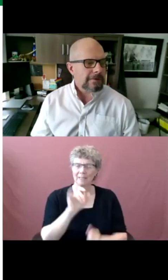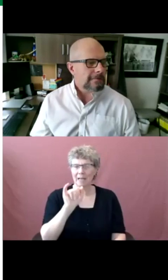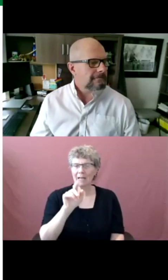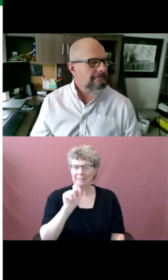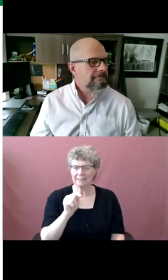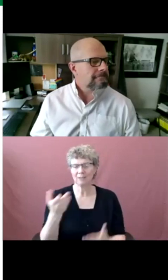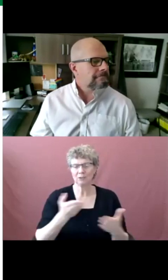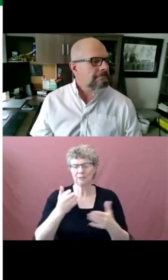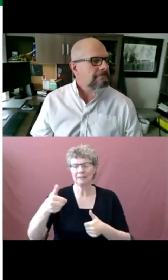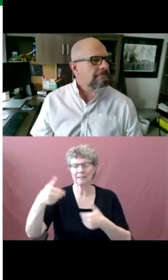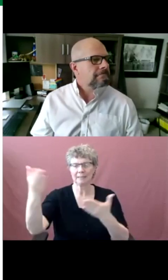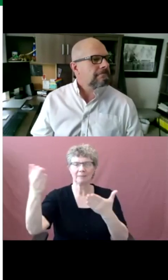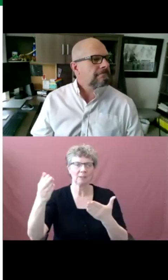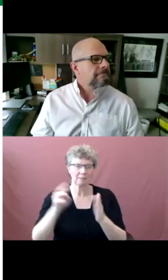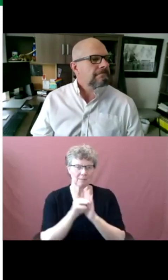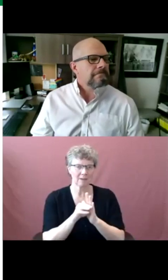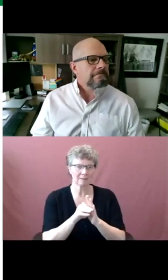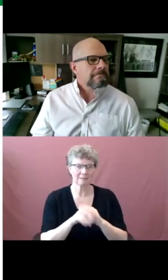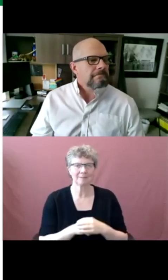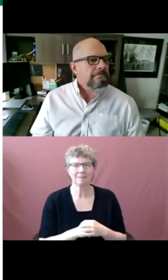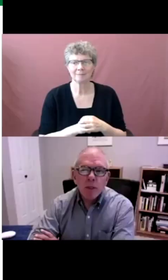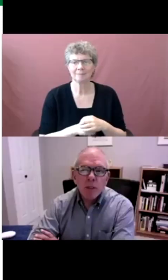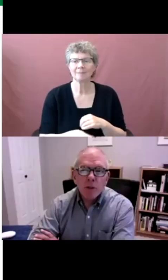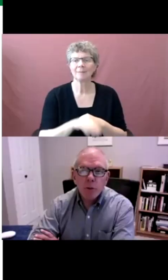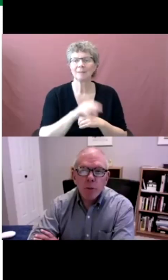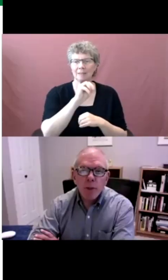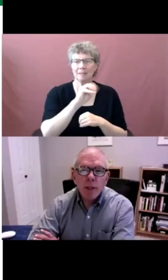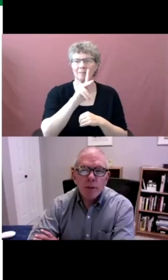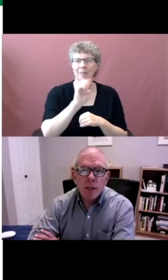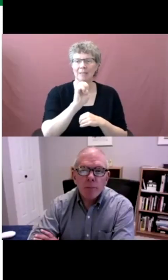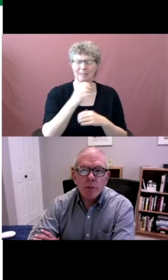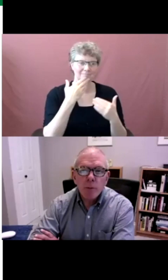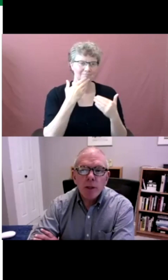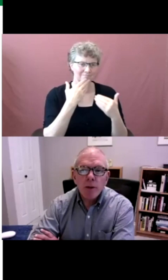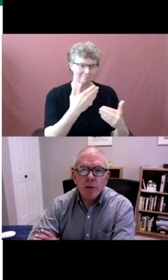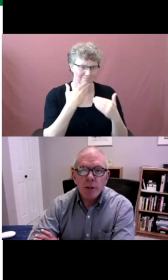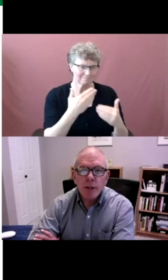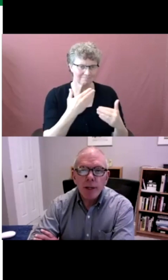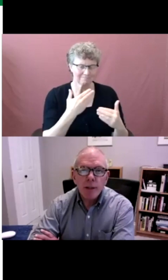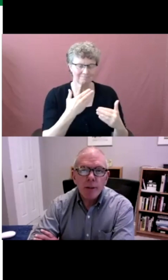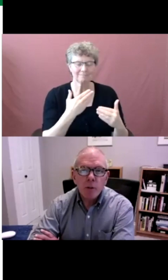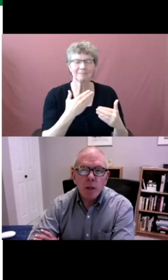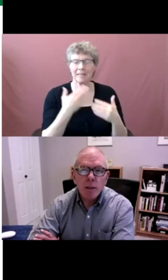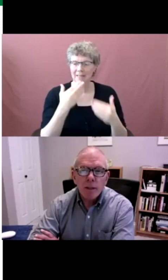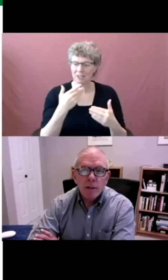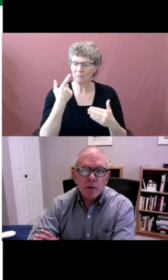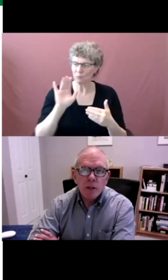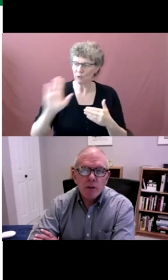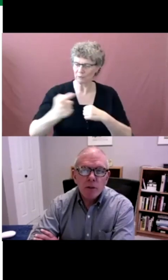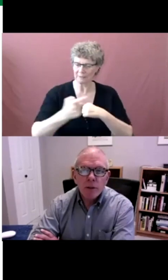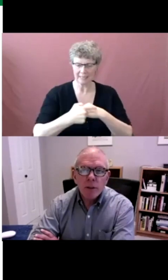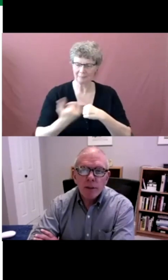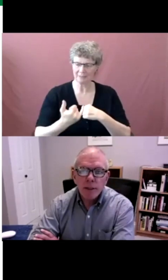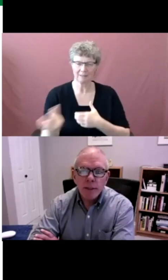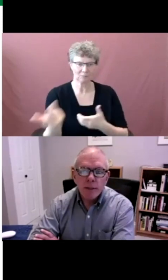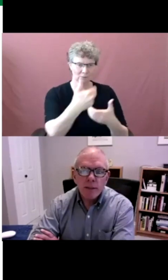Mike, over to you. Thanks very much, Todd. And everyone, thanks very much for making time to be here today. I know there's lots